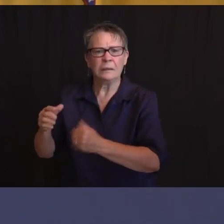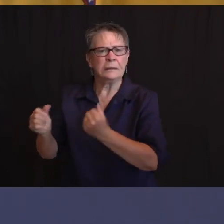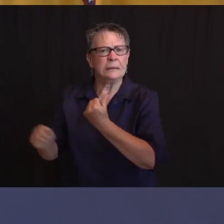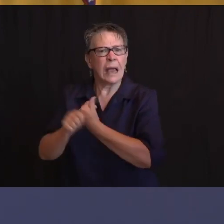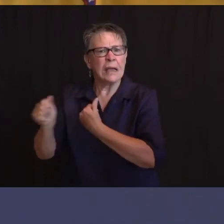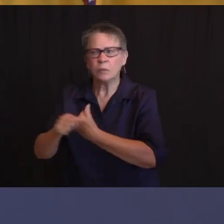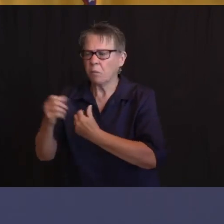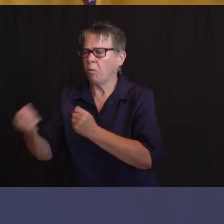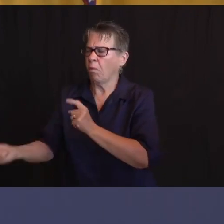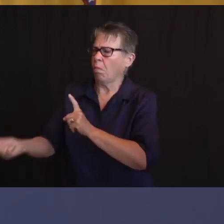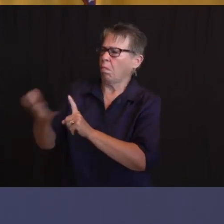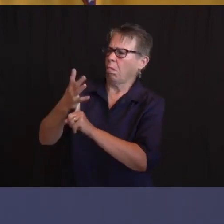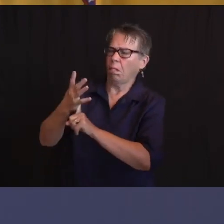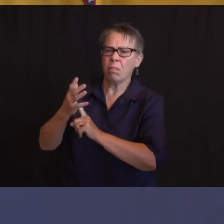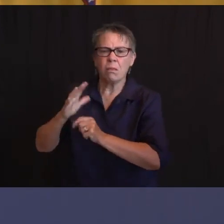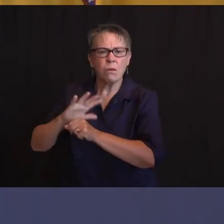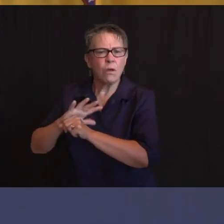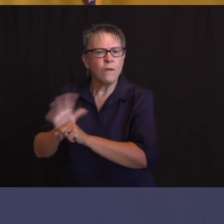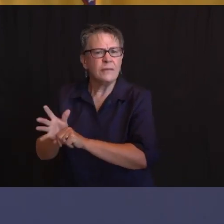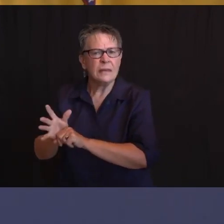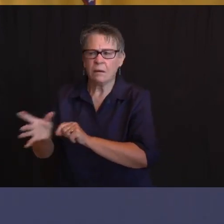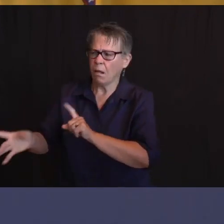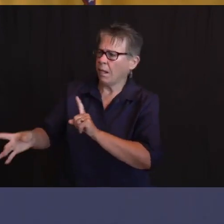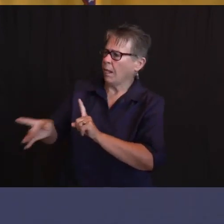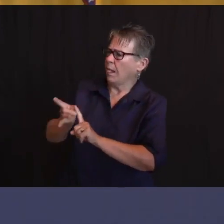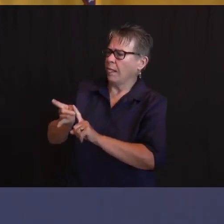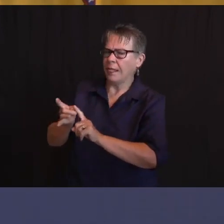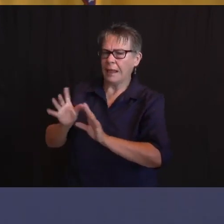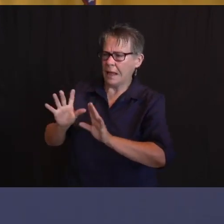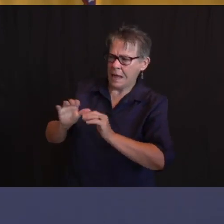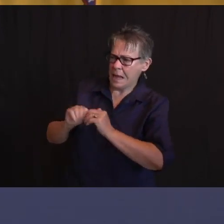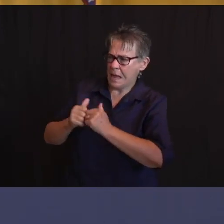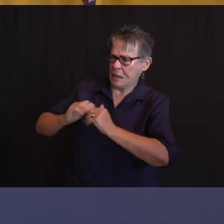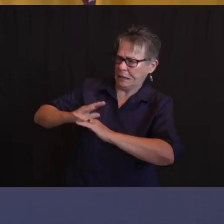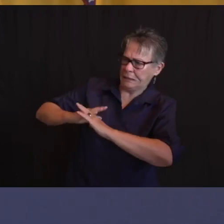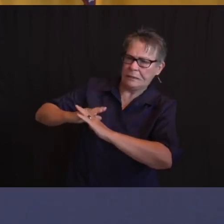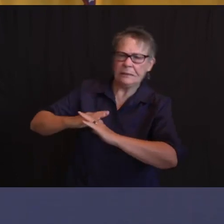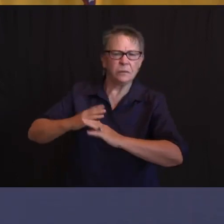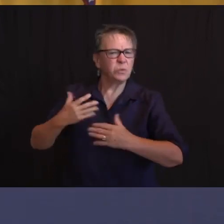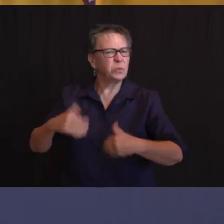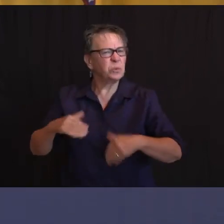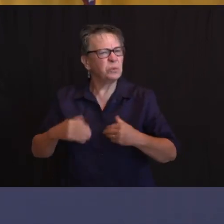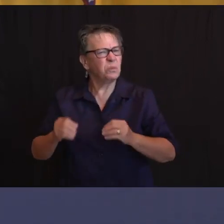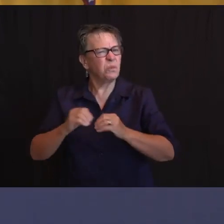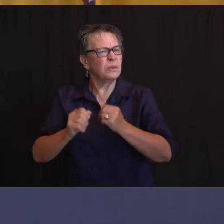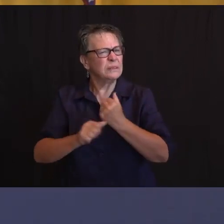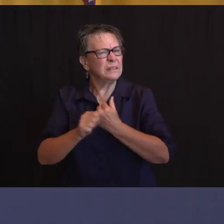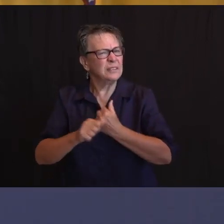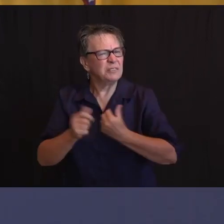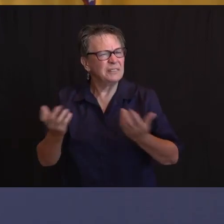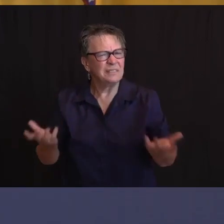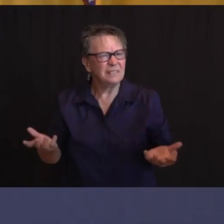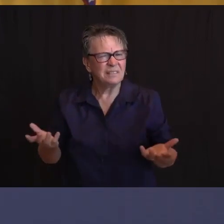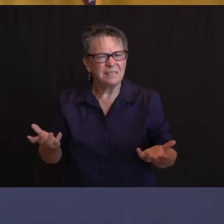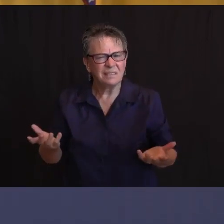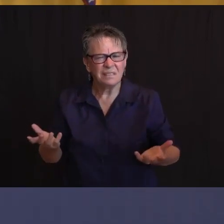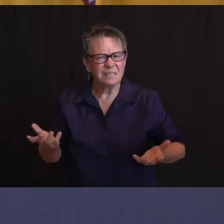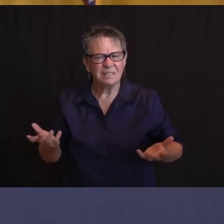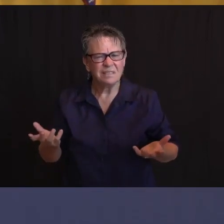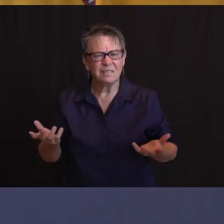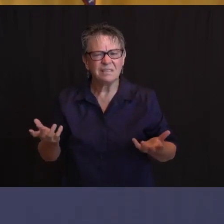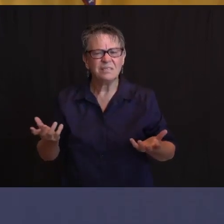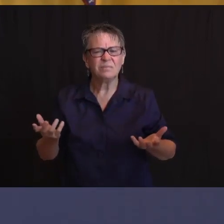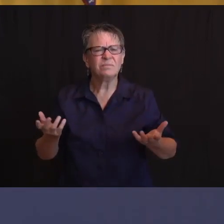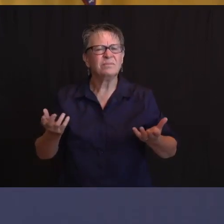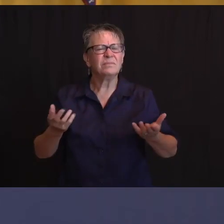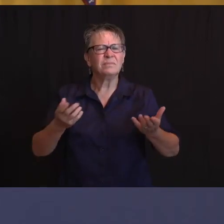there. Again, there's reports out literally today in the press. Look it up. Health experts, nationally in this case, not New Jersey based,